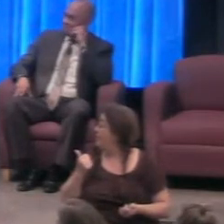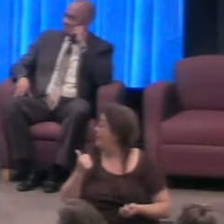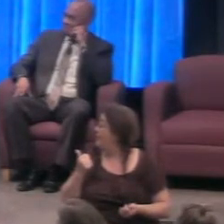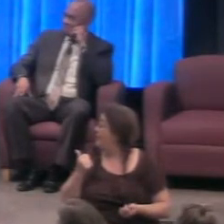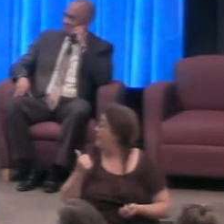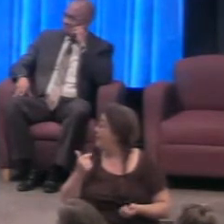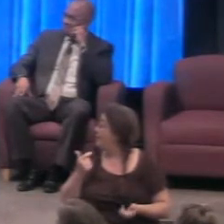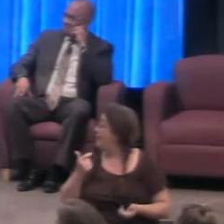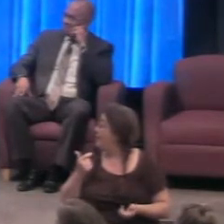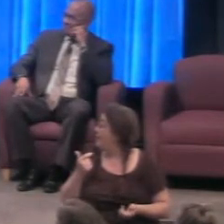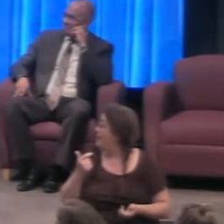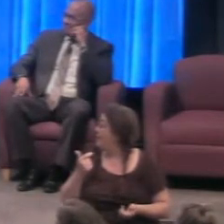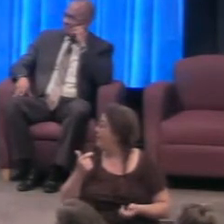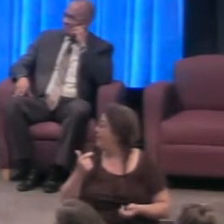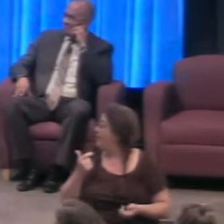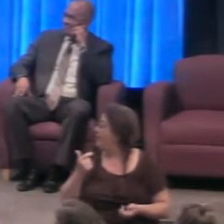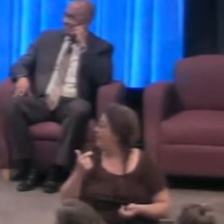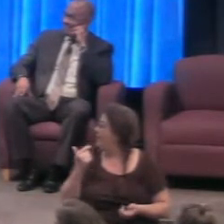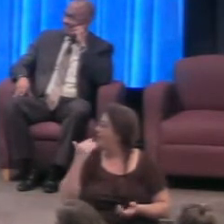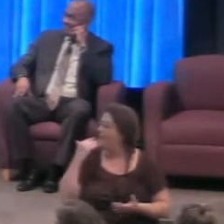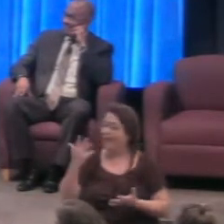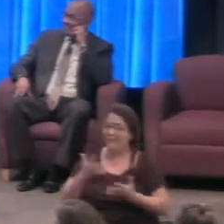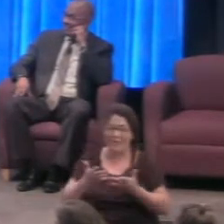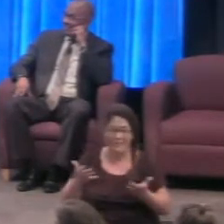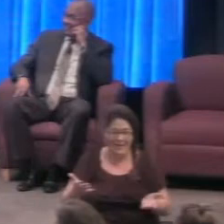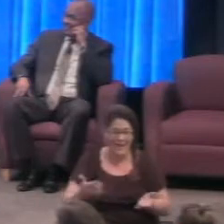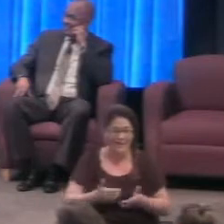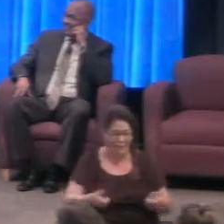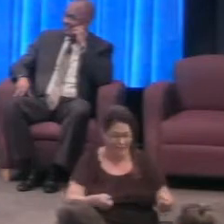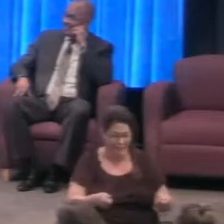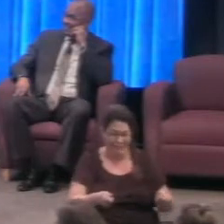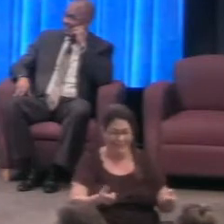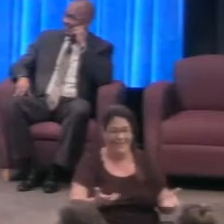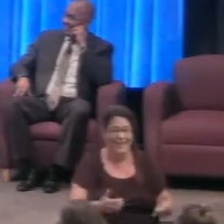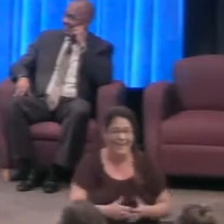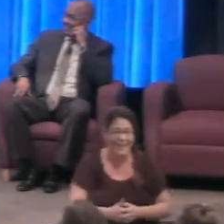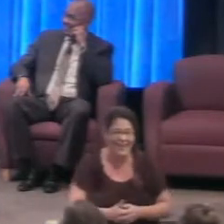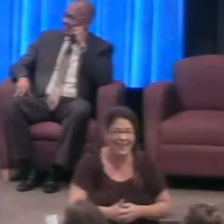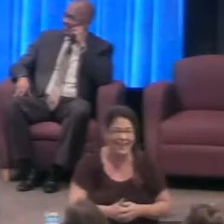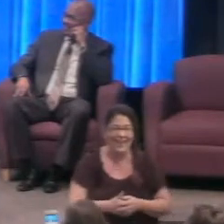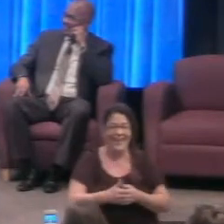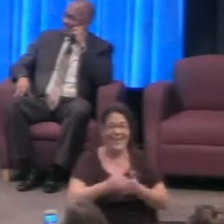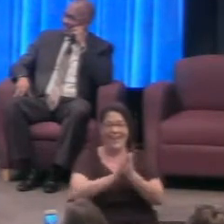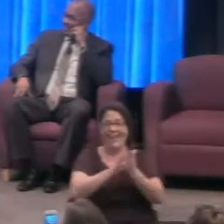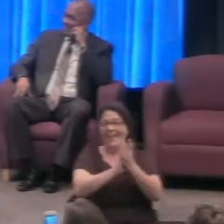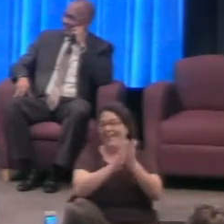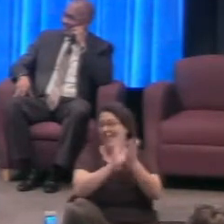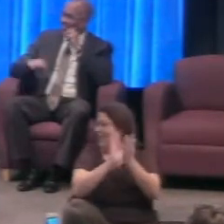gonna I'll give it to the lieutenant. Okay. All right. Thank you Thank very you. much. Take care.